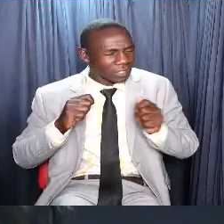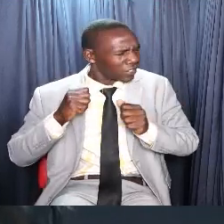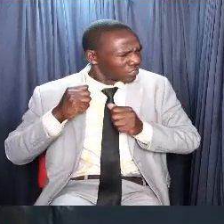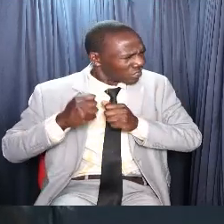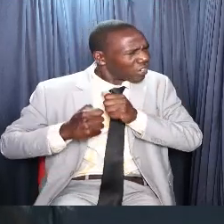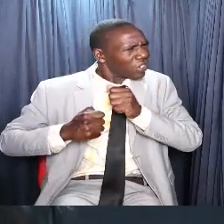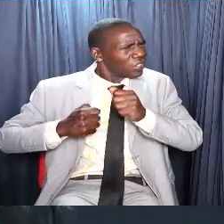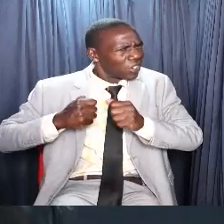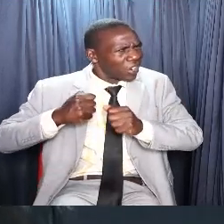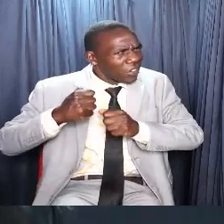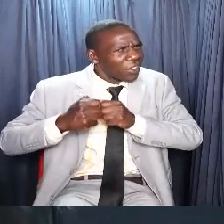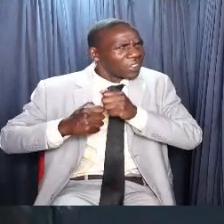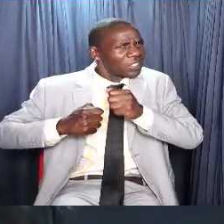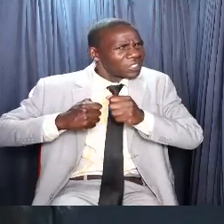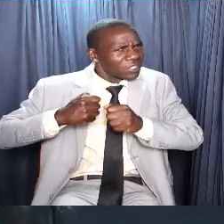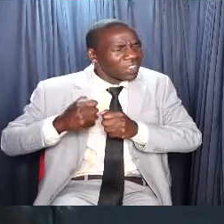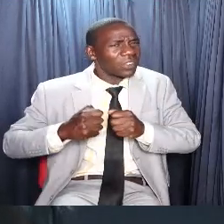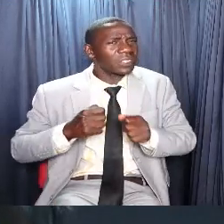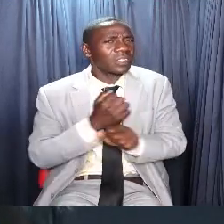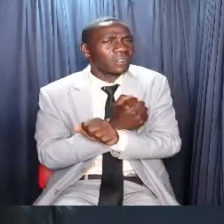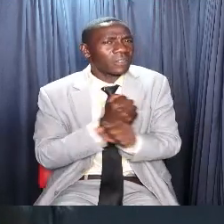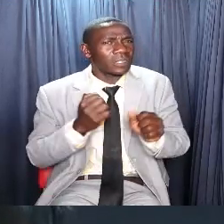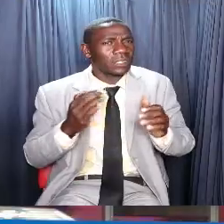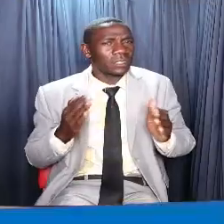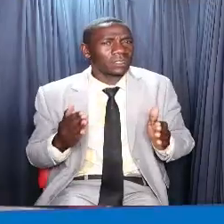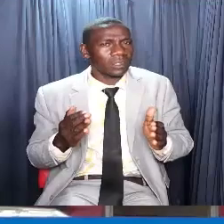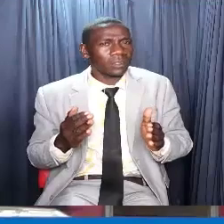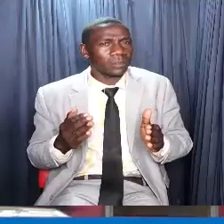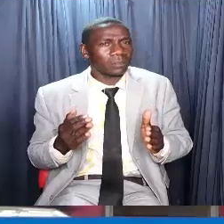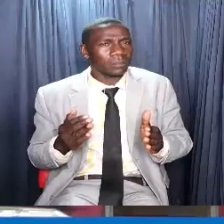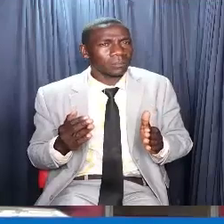tenacity. Kuokoka ni mieleka. Salvation is out of wrestling.